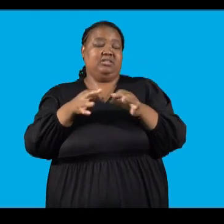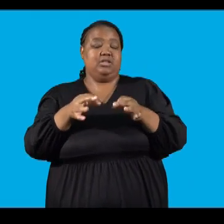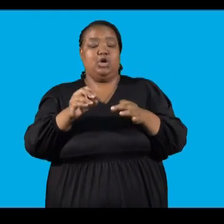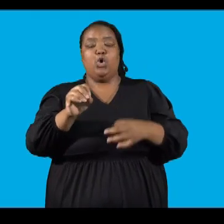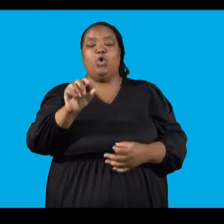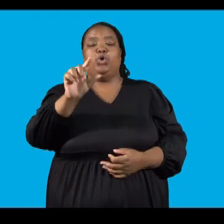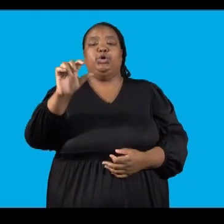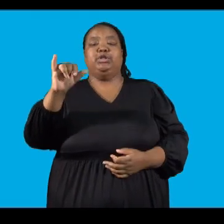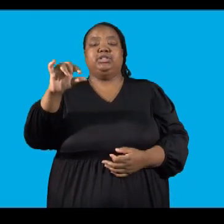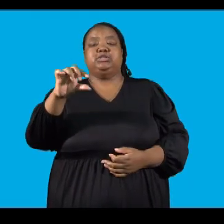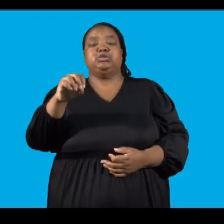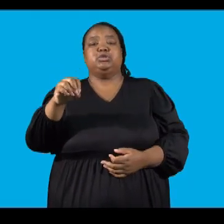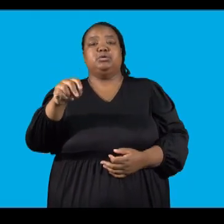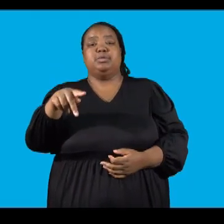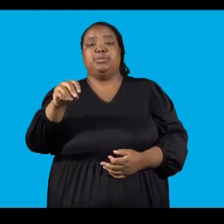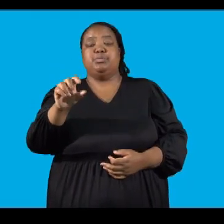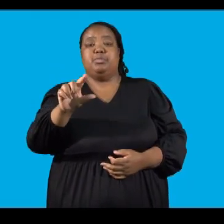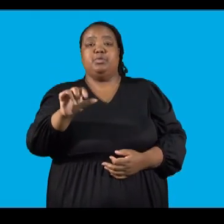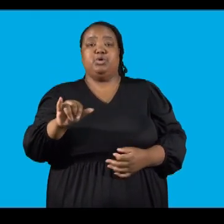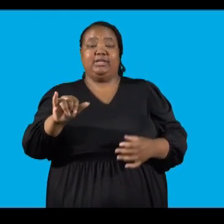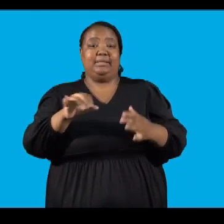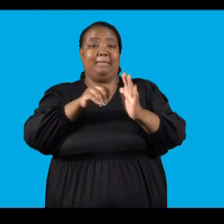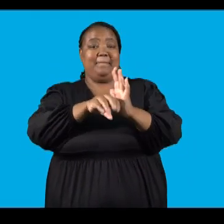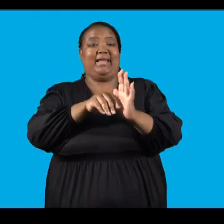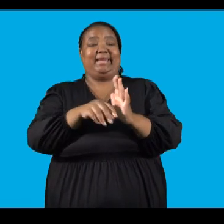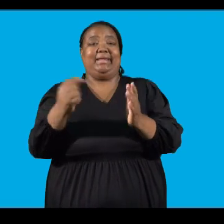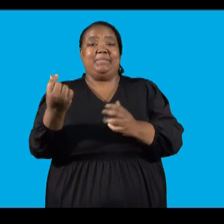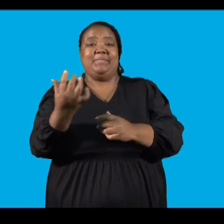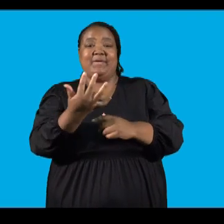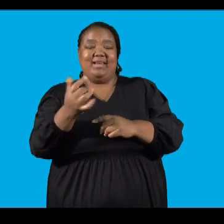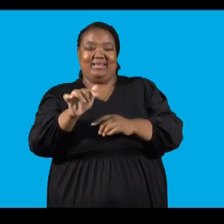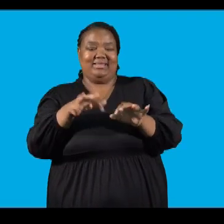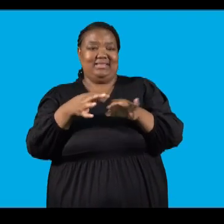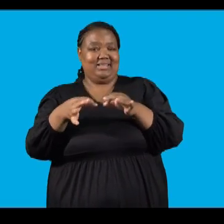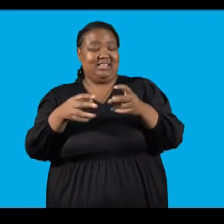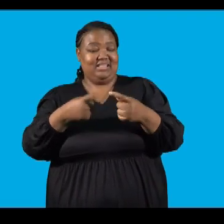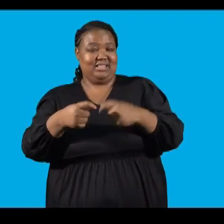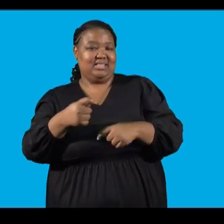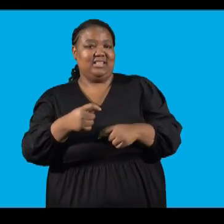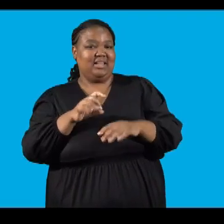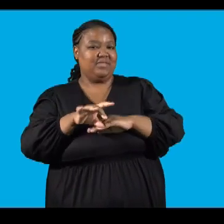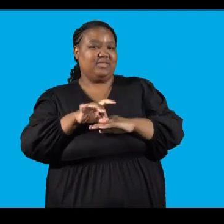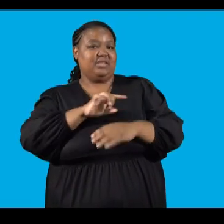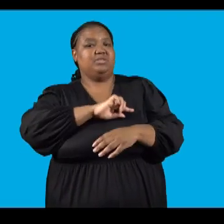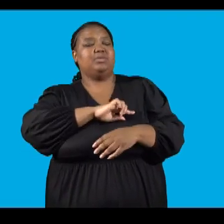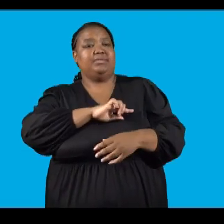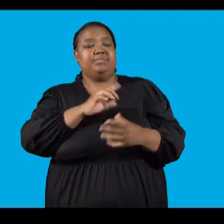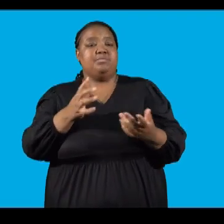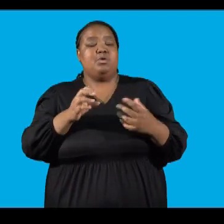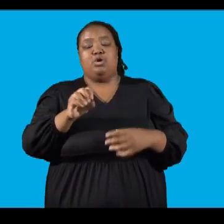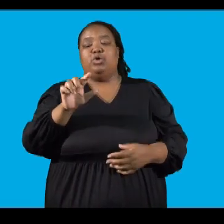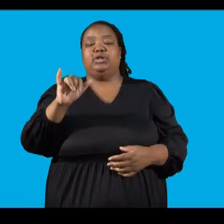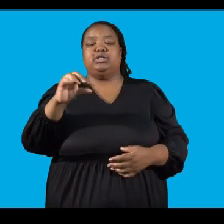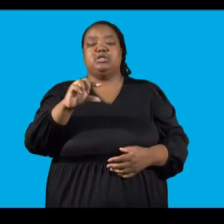is advisable for oligopolies to sell at a market price. So because the question is